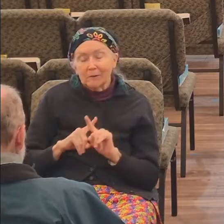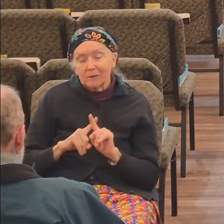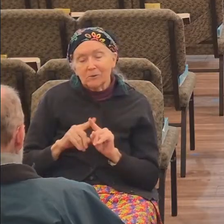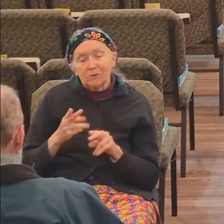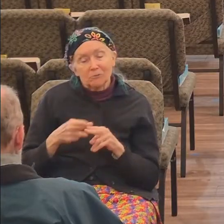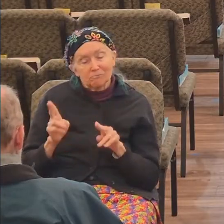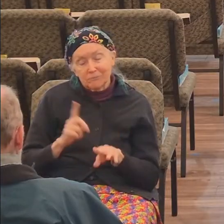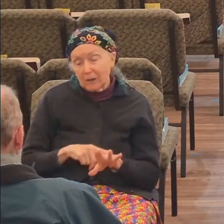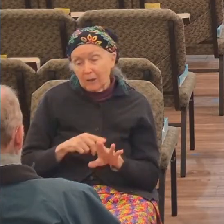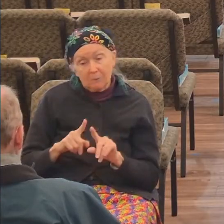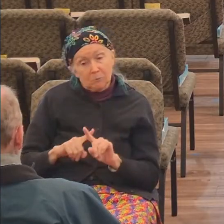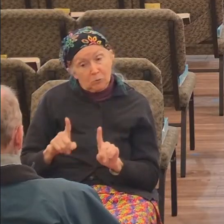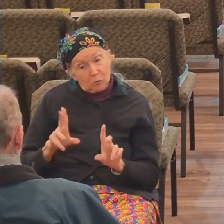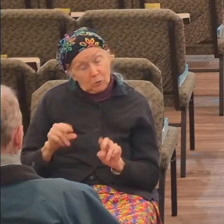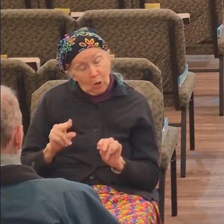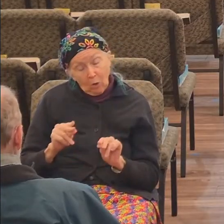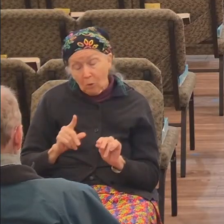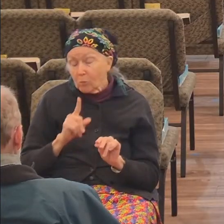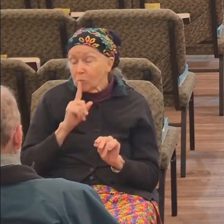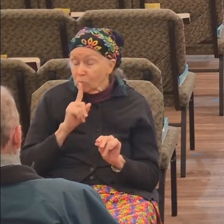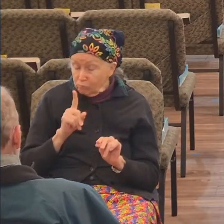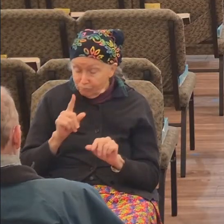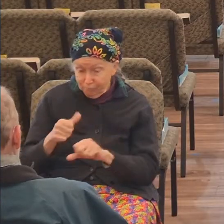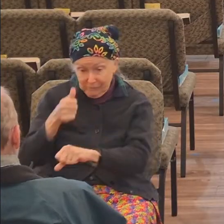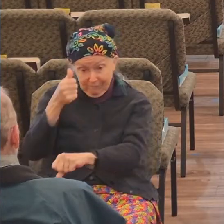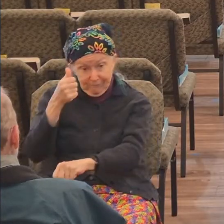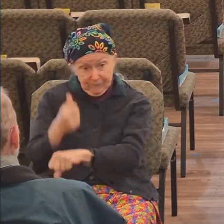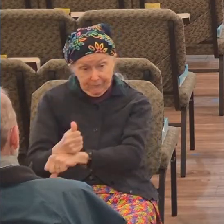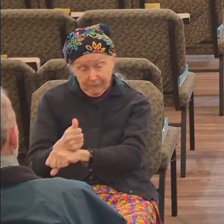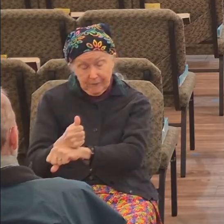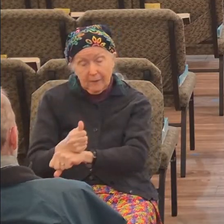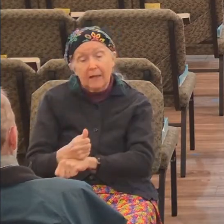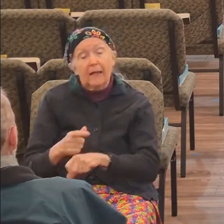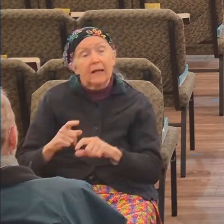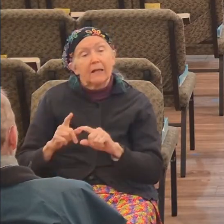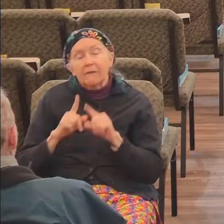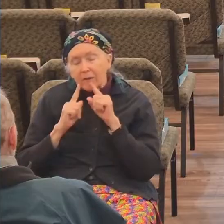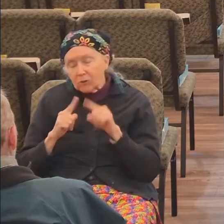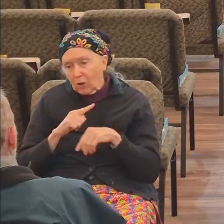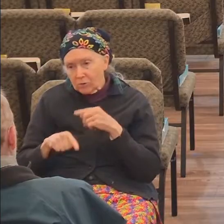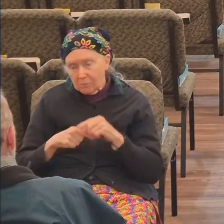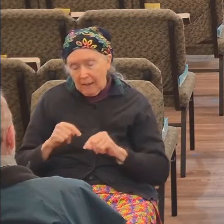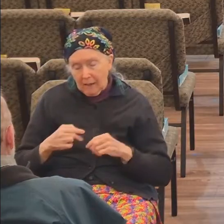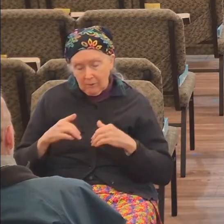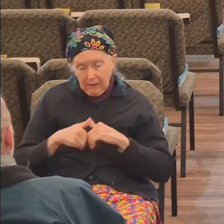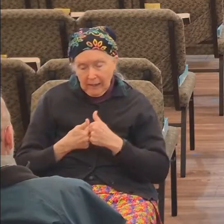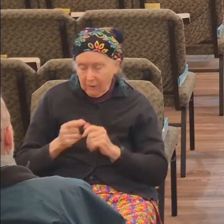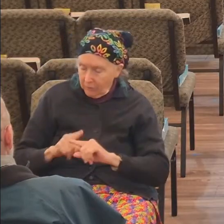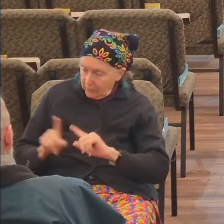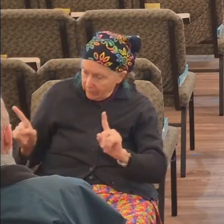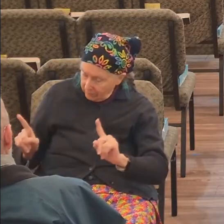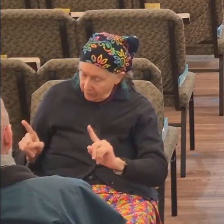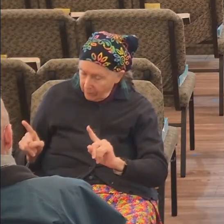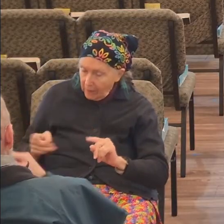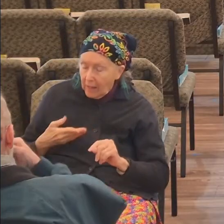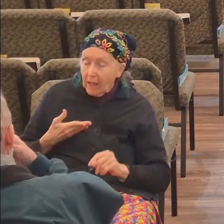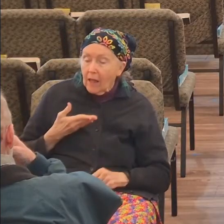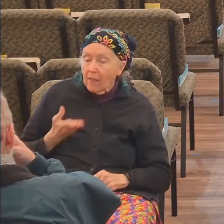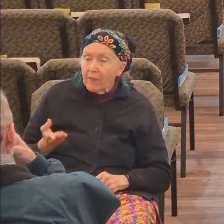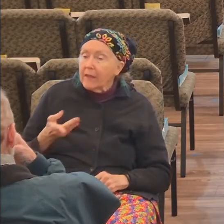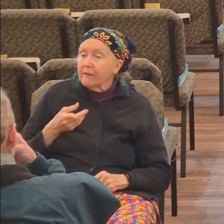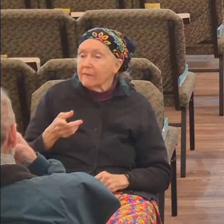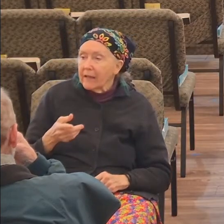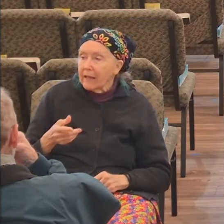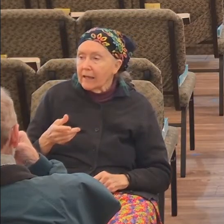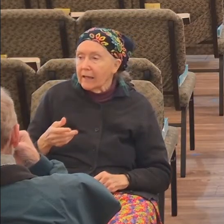okay? And see yourself that way. So then he talks about the differences here, okay? So the thing that he's celebrating is called what we would refer to